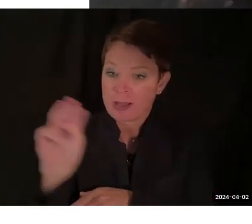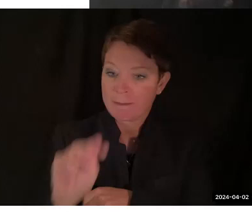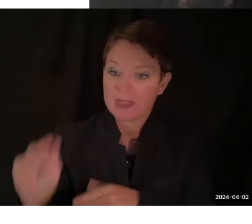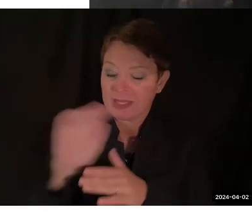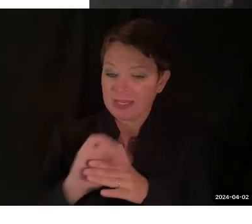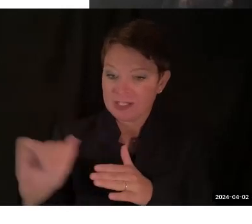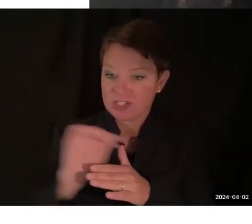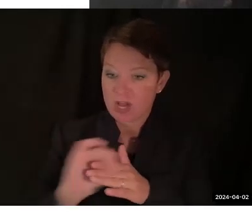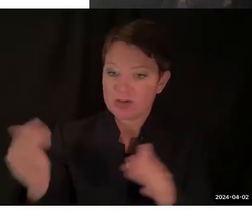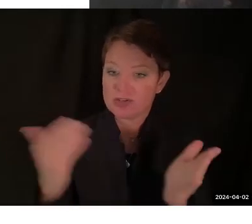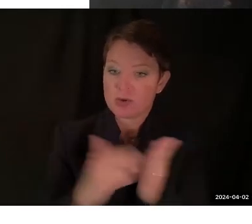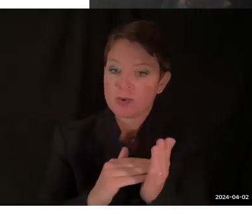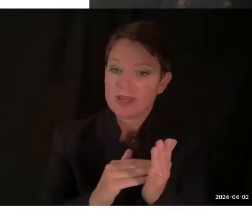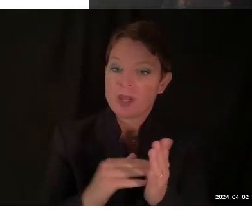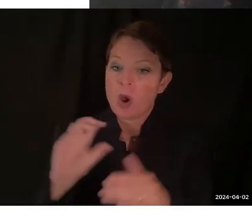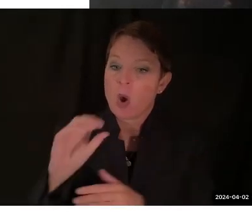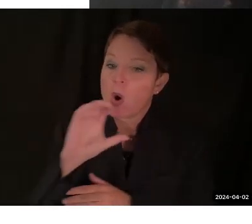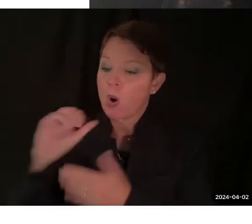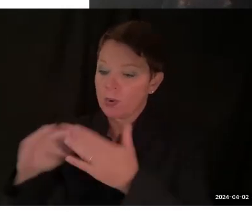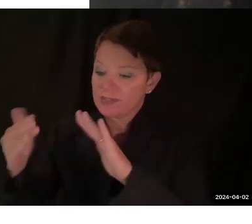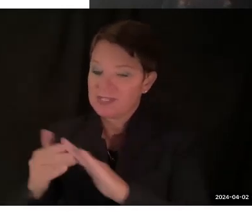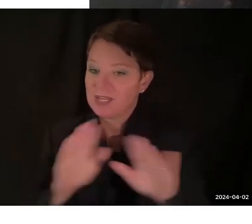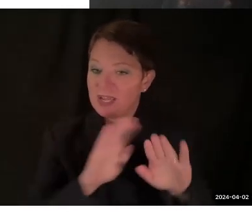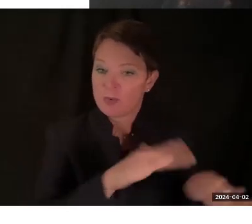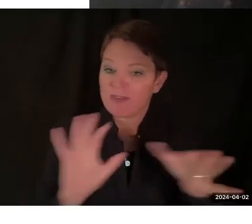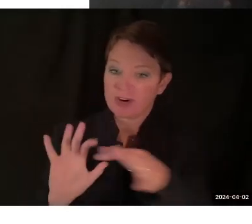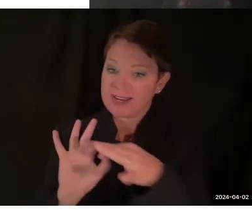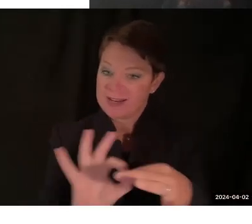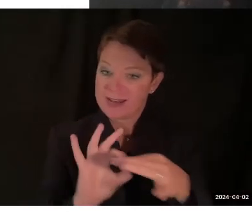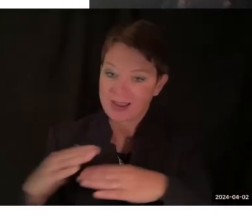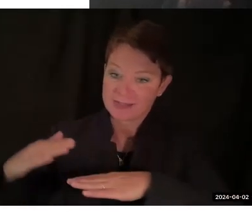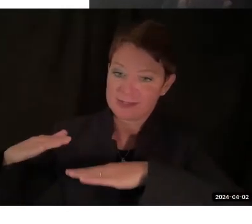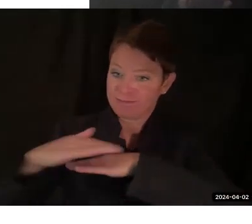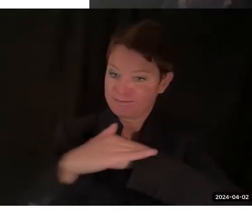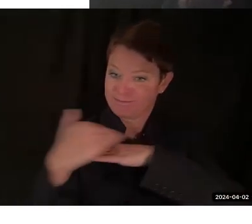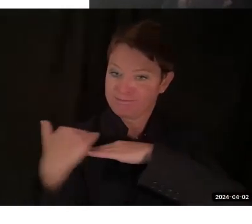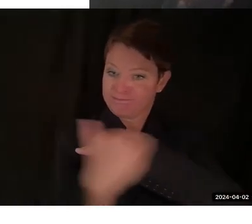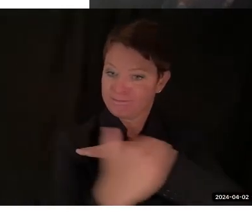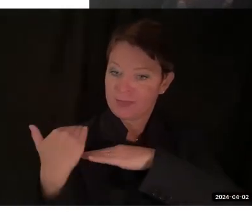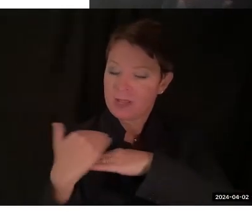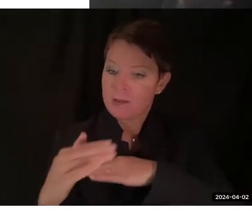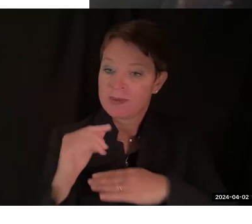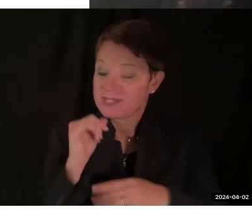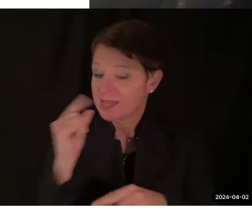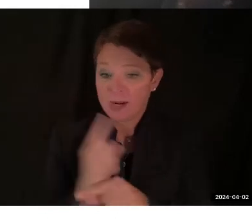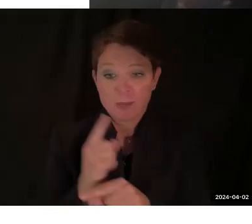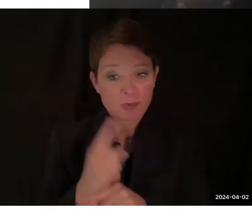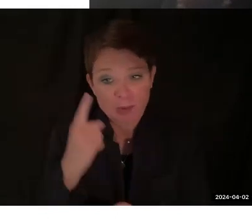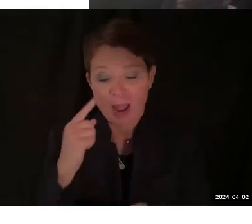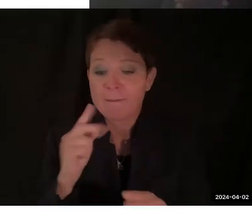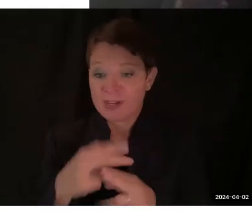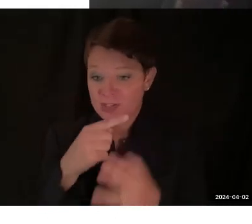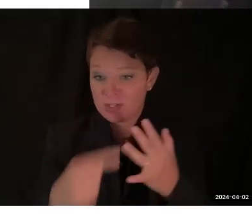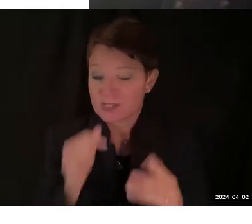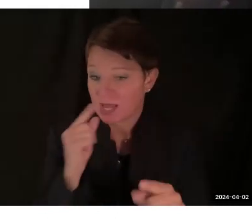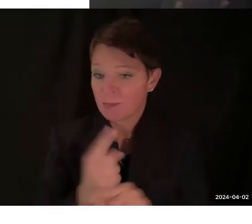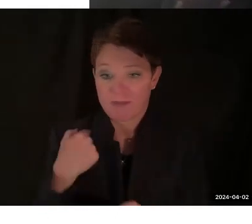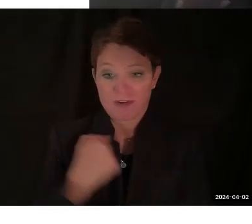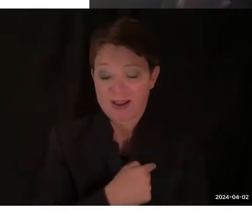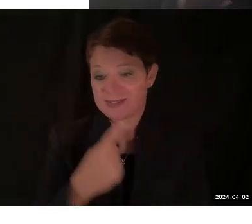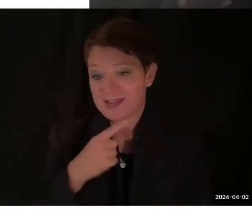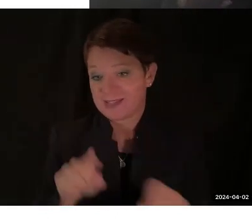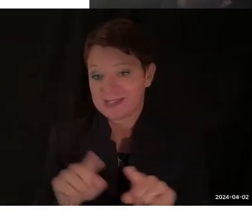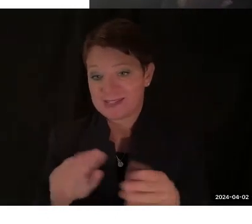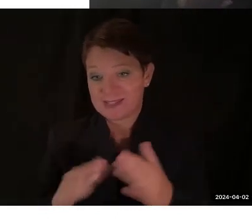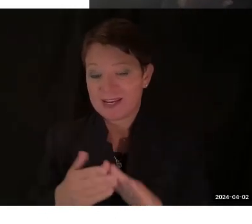to reconnect Old City back to the river. And I mention these in that I don't think it's appropriate for us as a city to say, well,